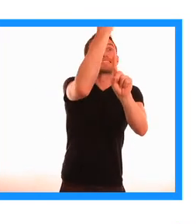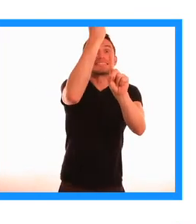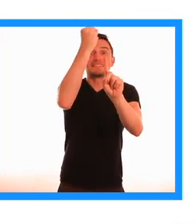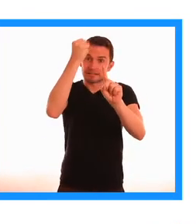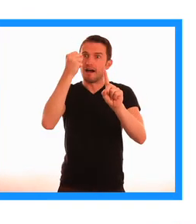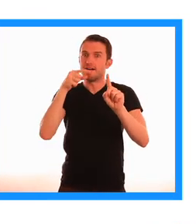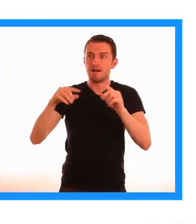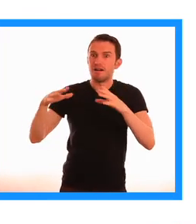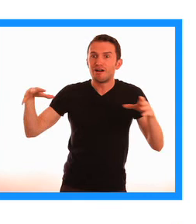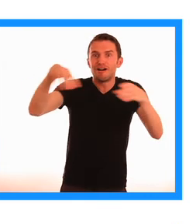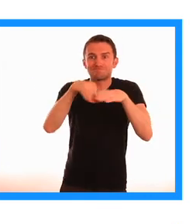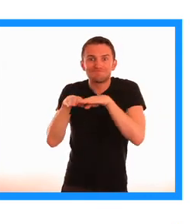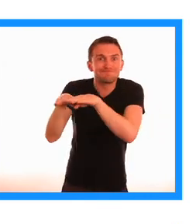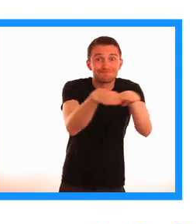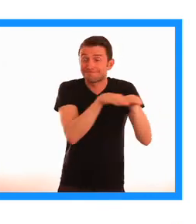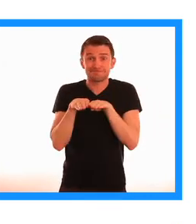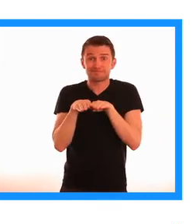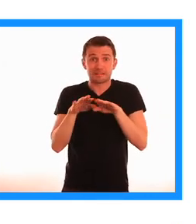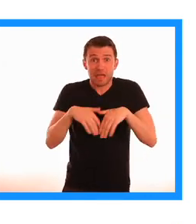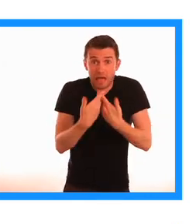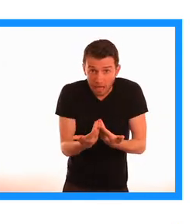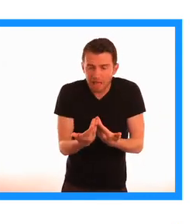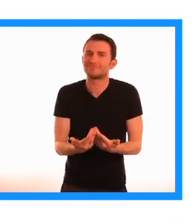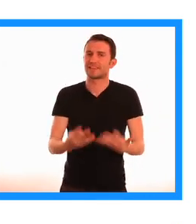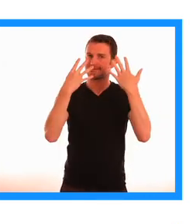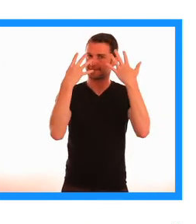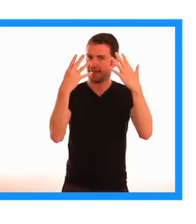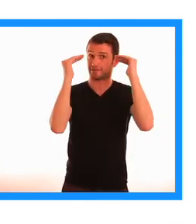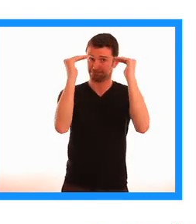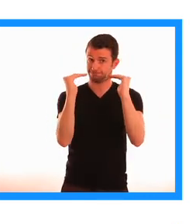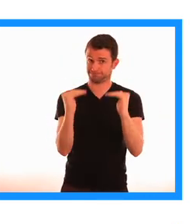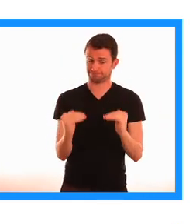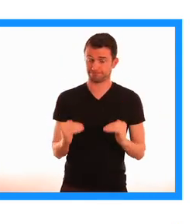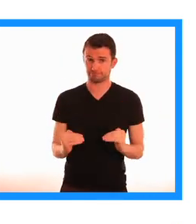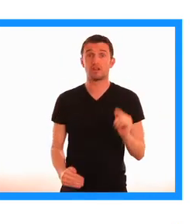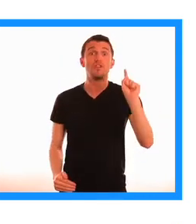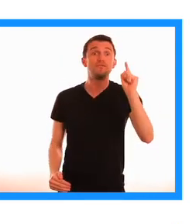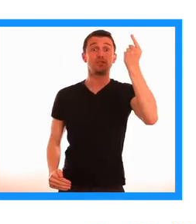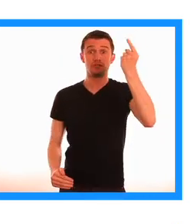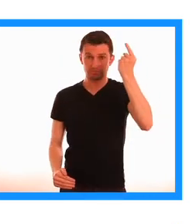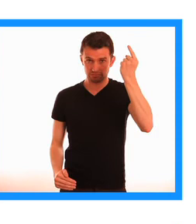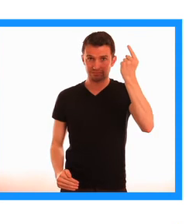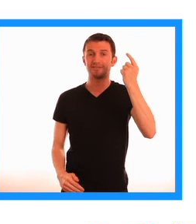the Convention on the Rights of Persons with Disabilities and the Convention on the Rights of the Child.